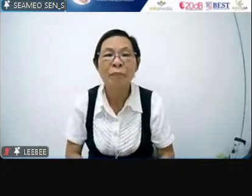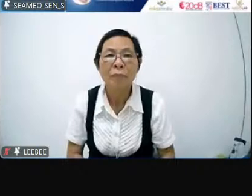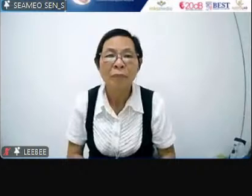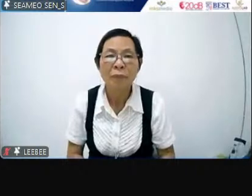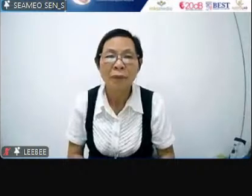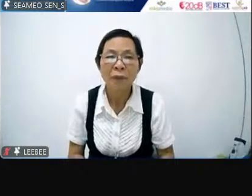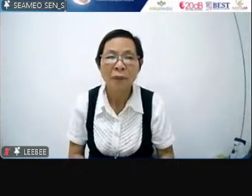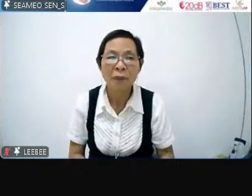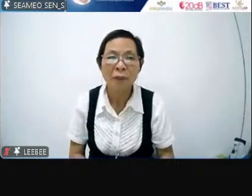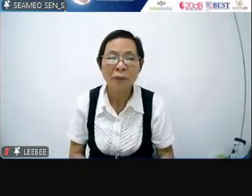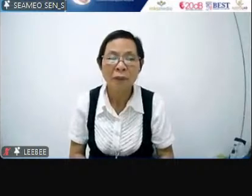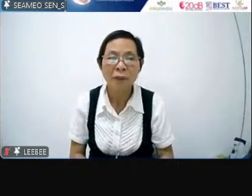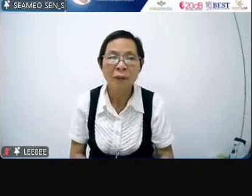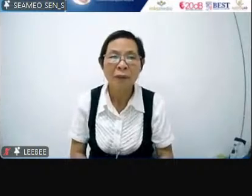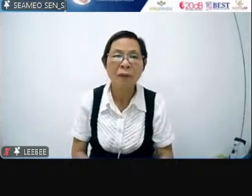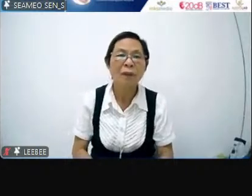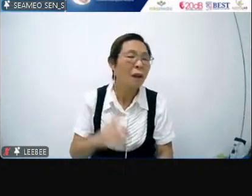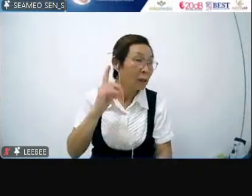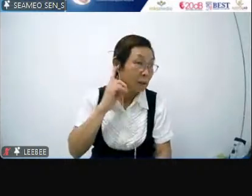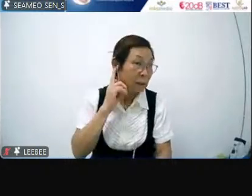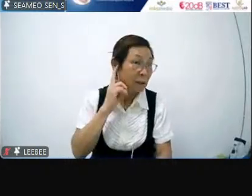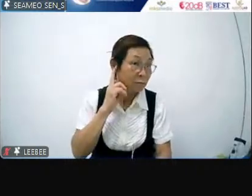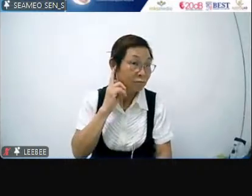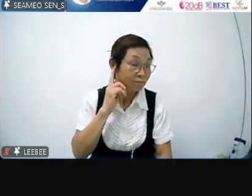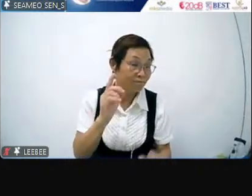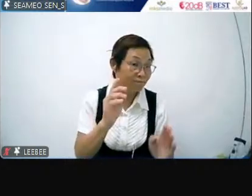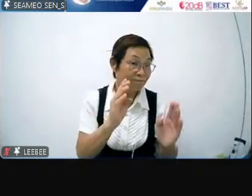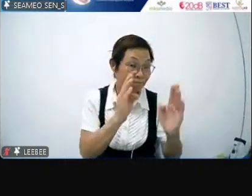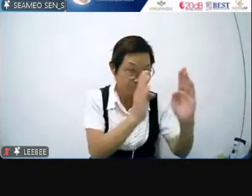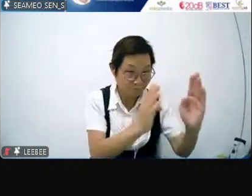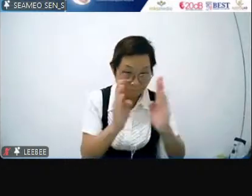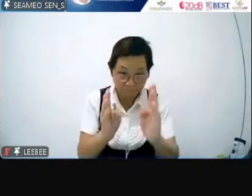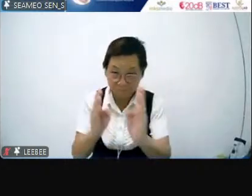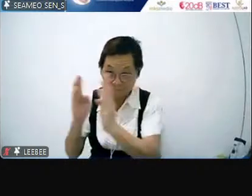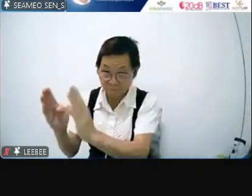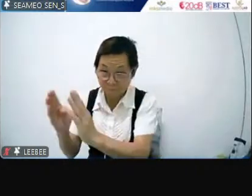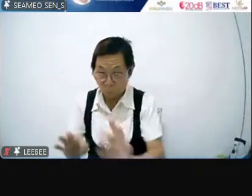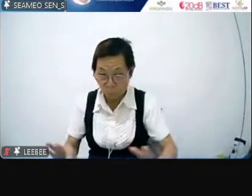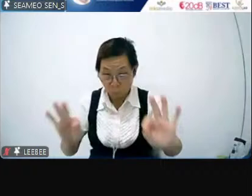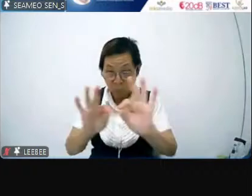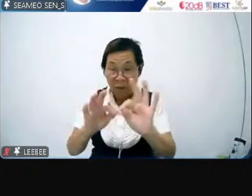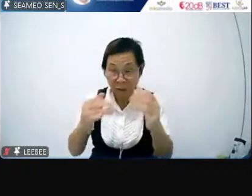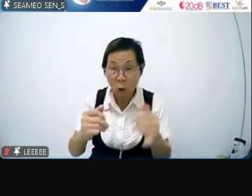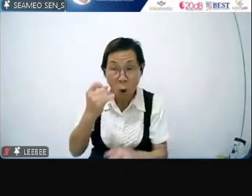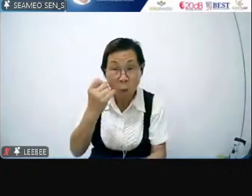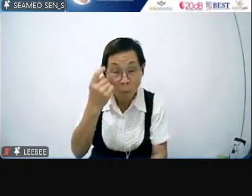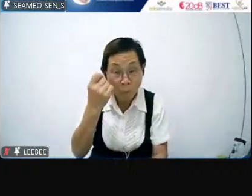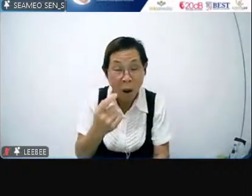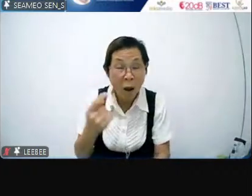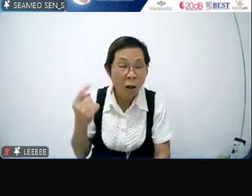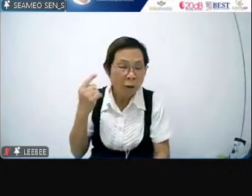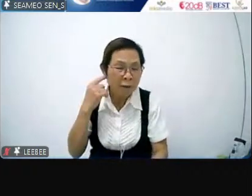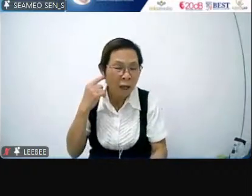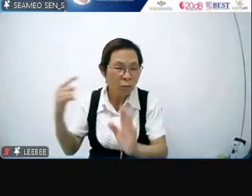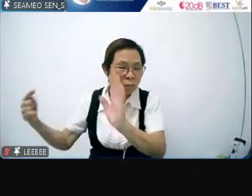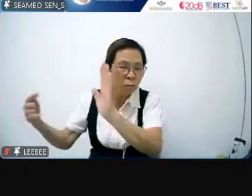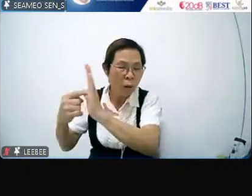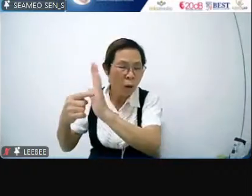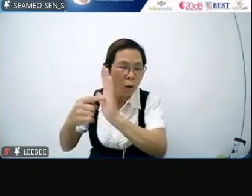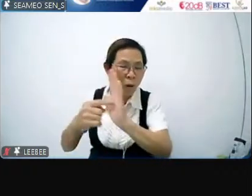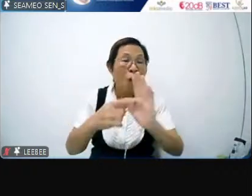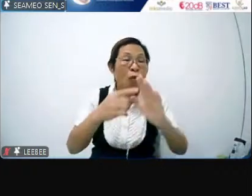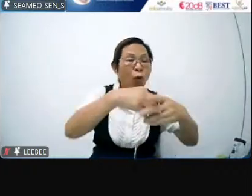Knowing the ear structures is important because we now understand how the sound travels from the outer ear to the